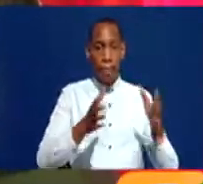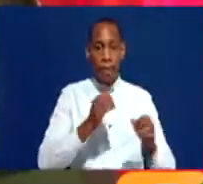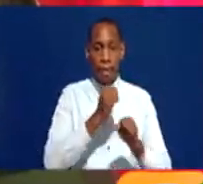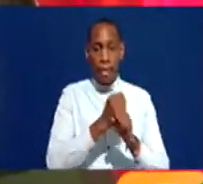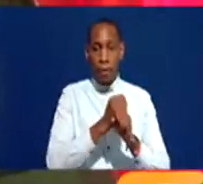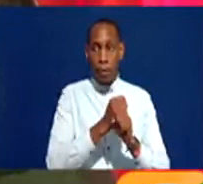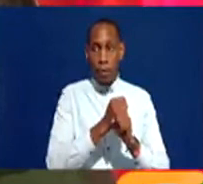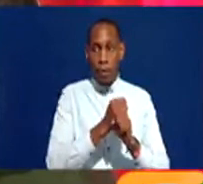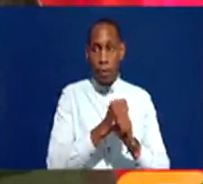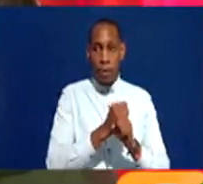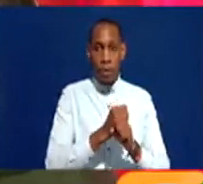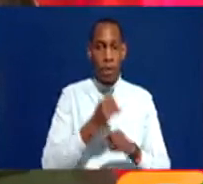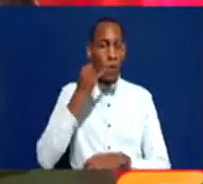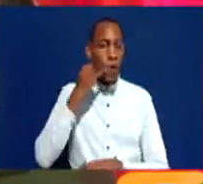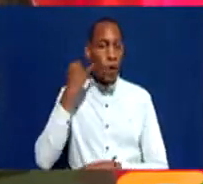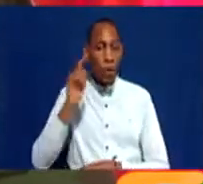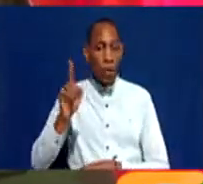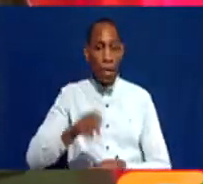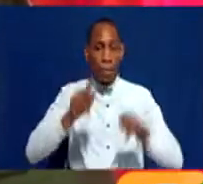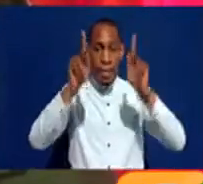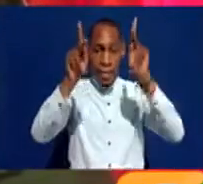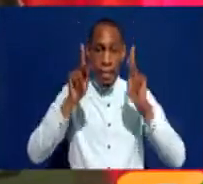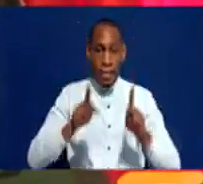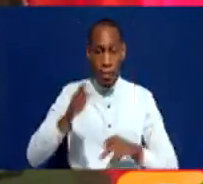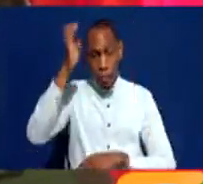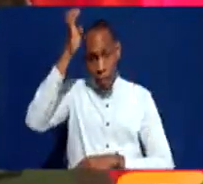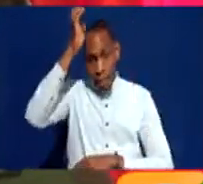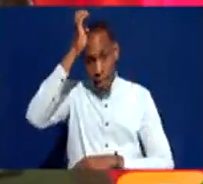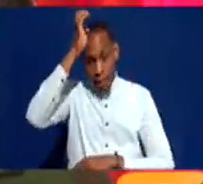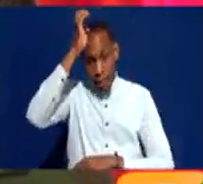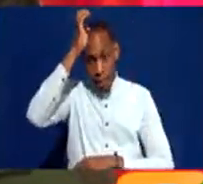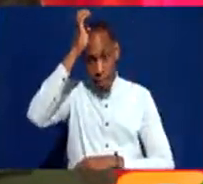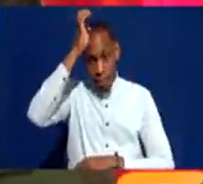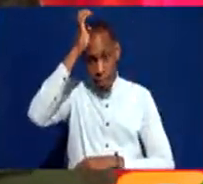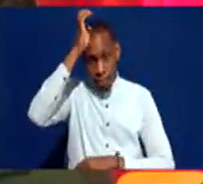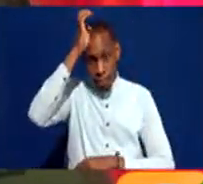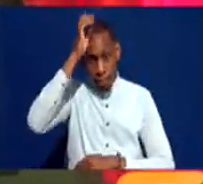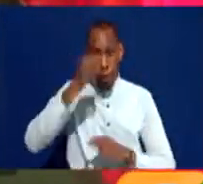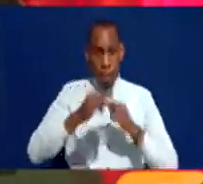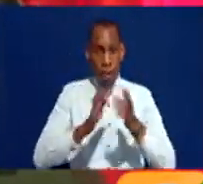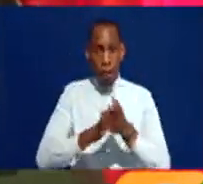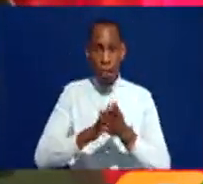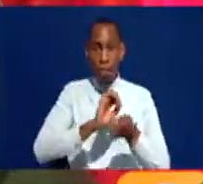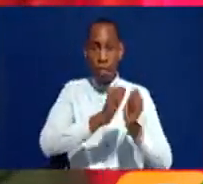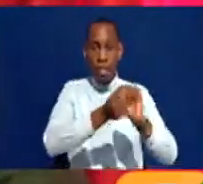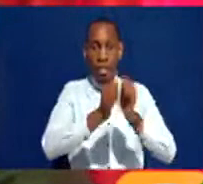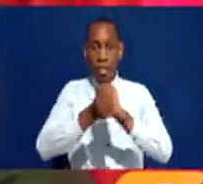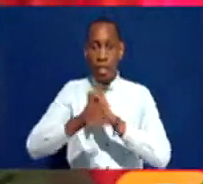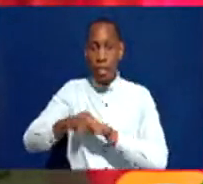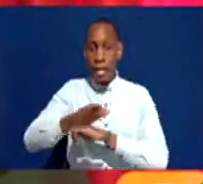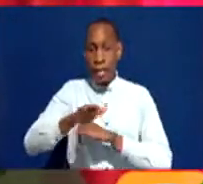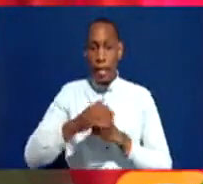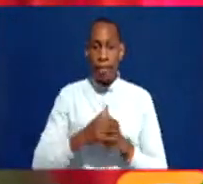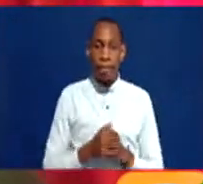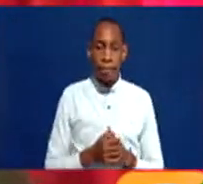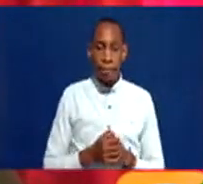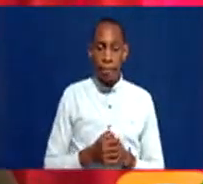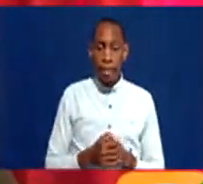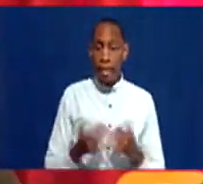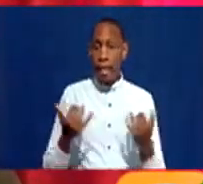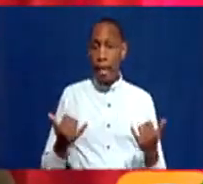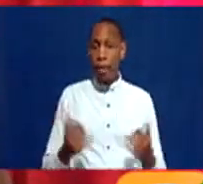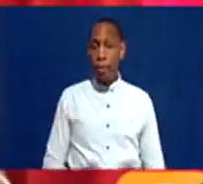between Nakuru, Nairobi, Kisumu, Eldoret. They keep on rotating wherever they can get money. So